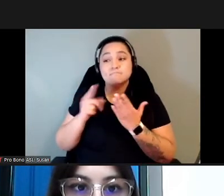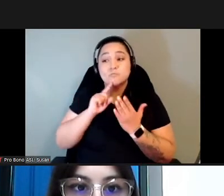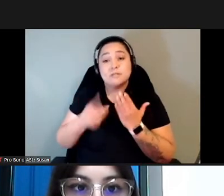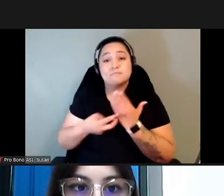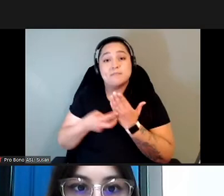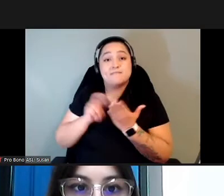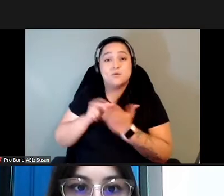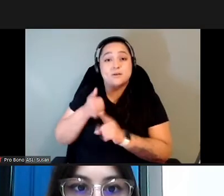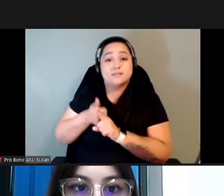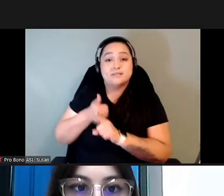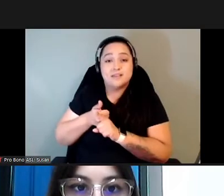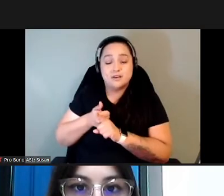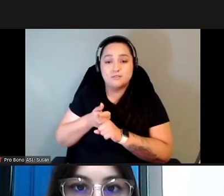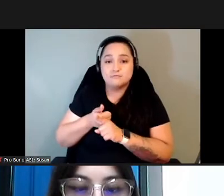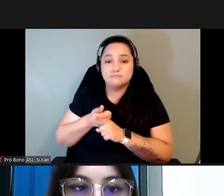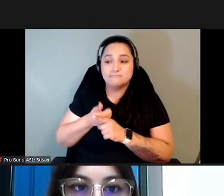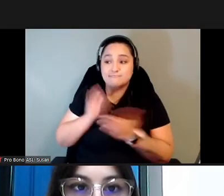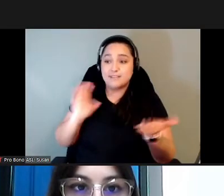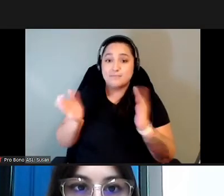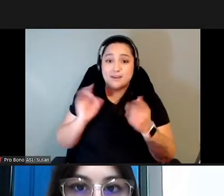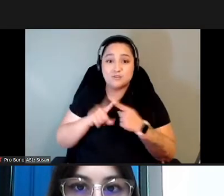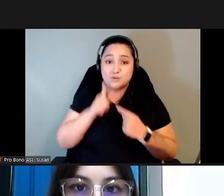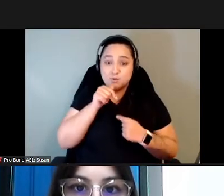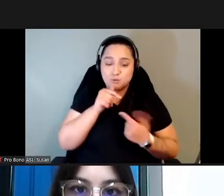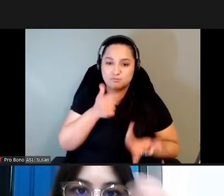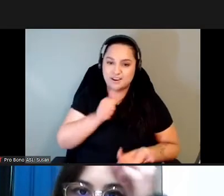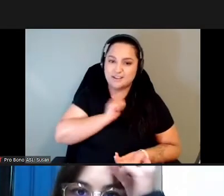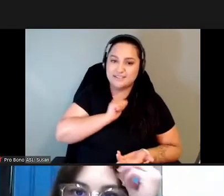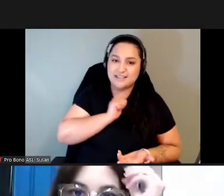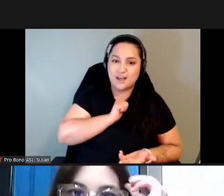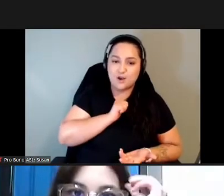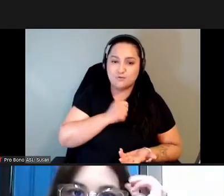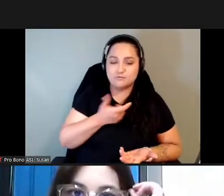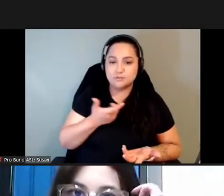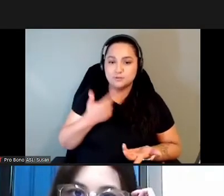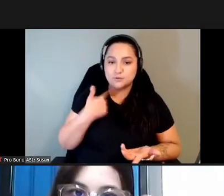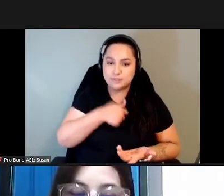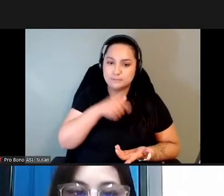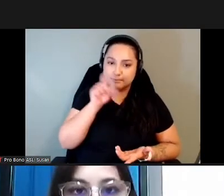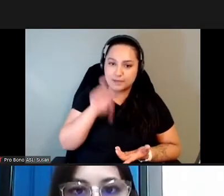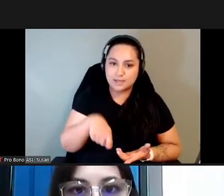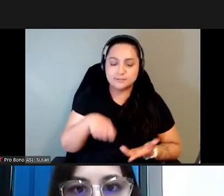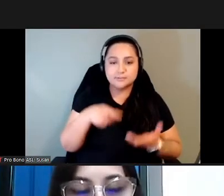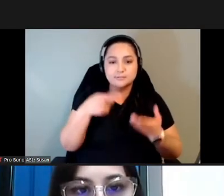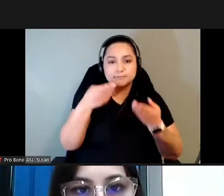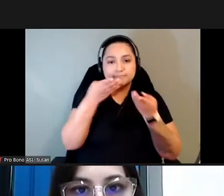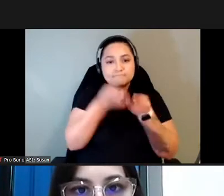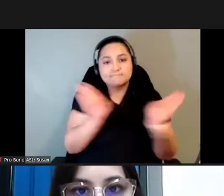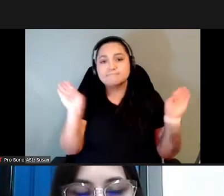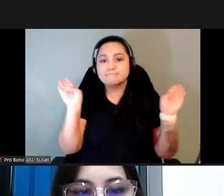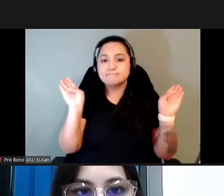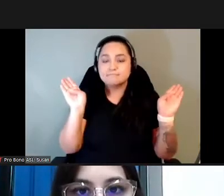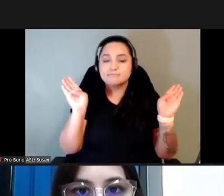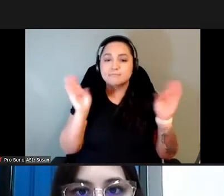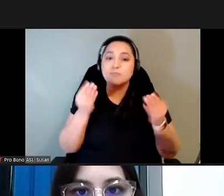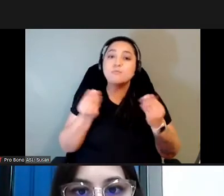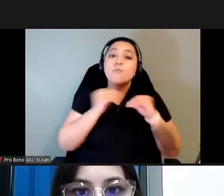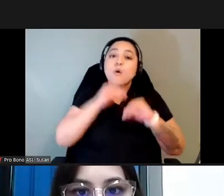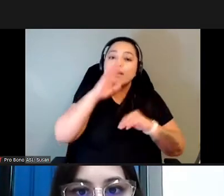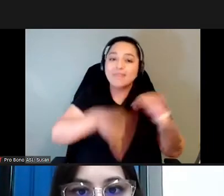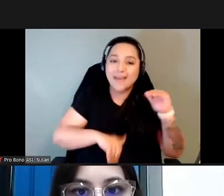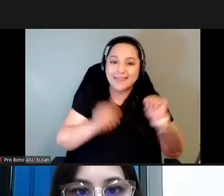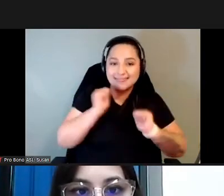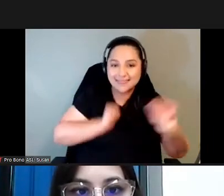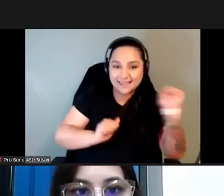to ourselves, to all of us, to widen our circles beyond the theater. Of course, this is HowlRound, which is